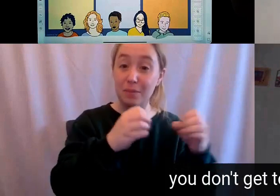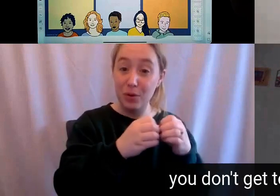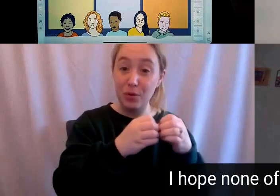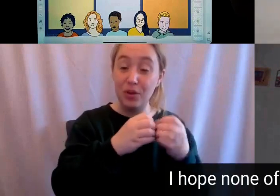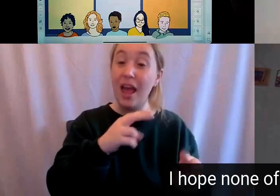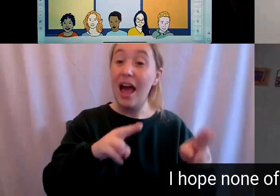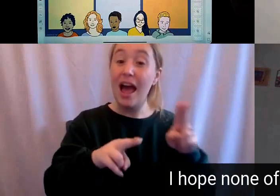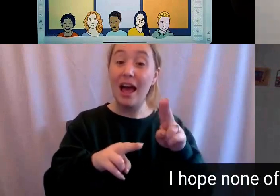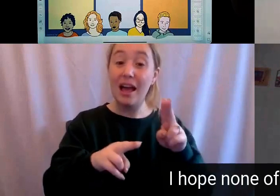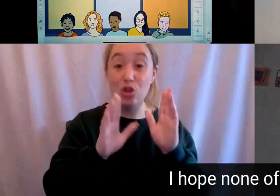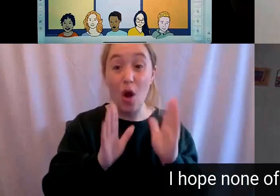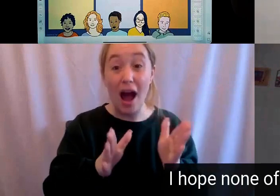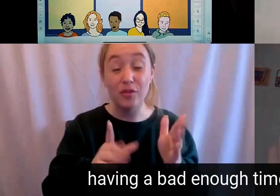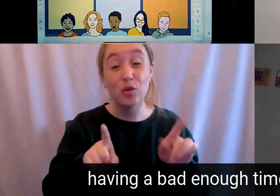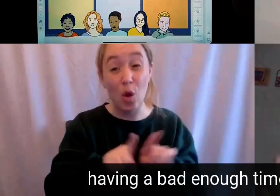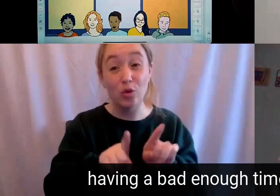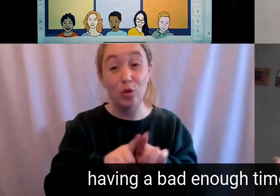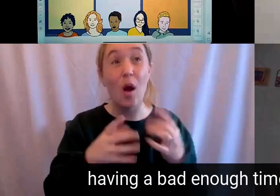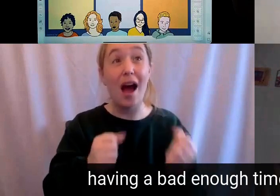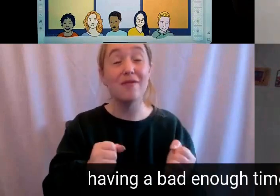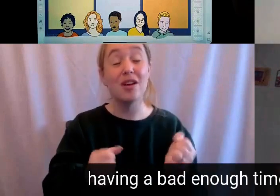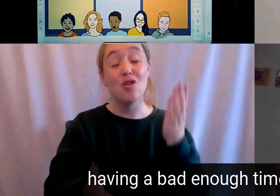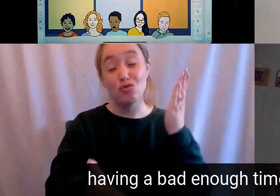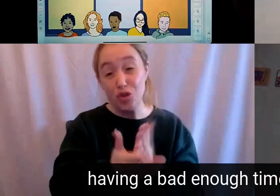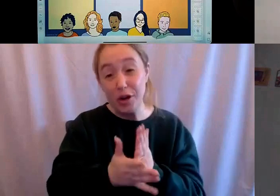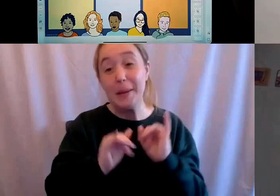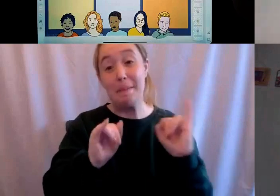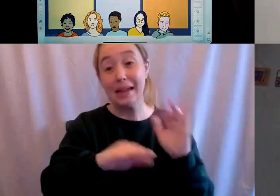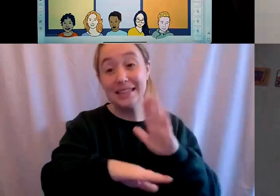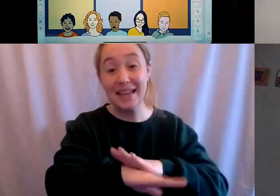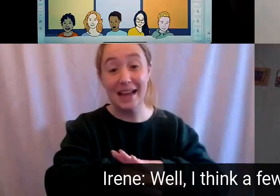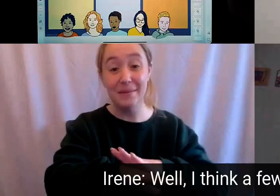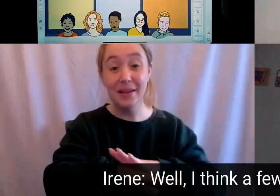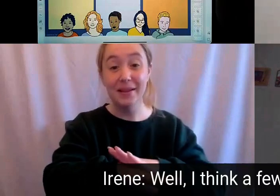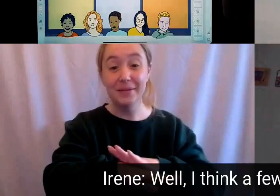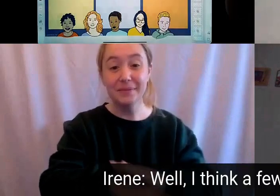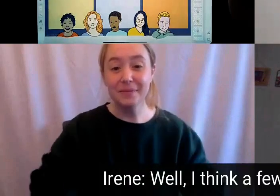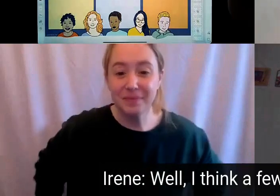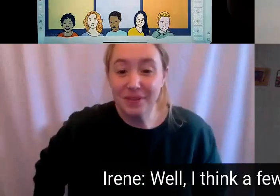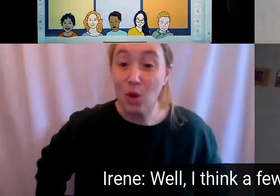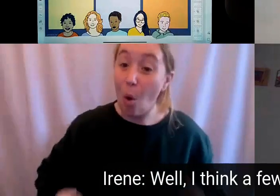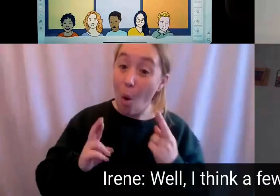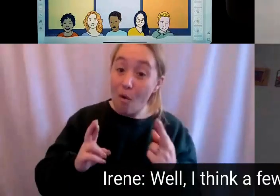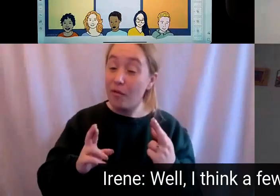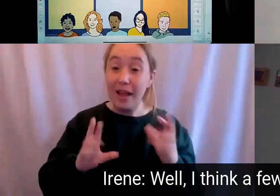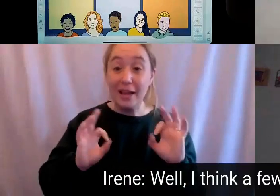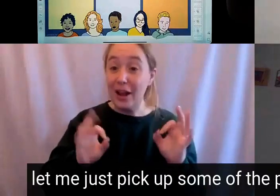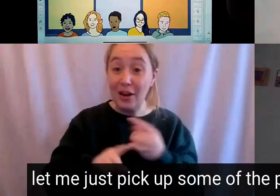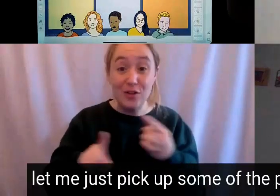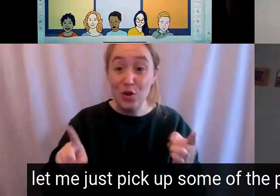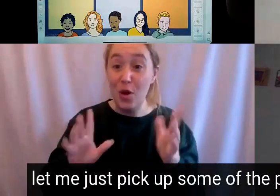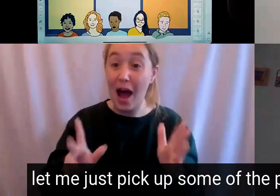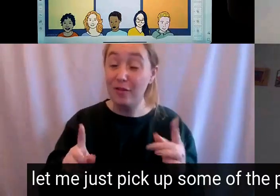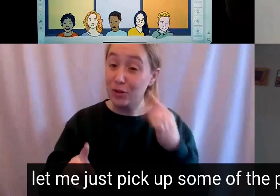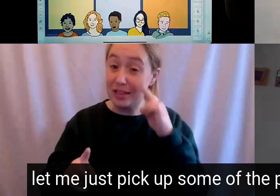you don't get to come. You have to be having I hope none of you are having a bad enough time to get to see me. Well, I think a few people are, but